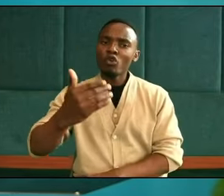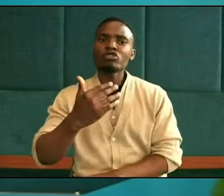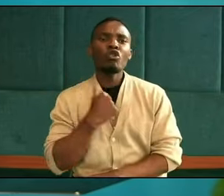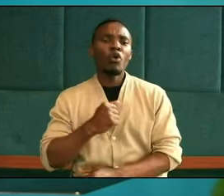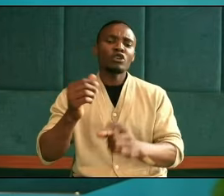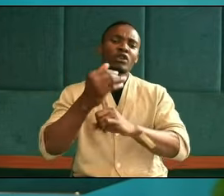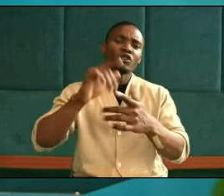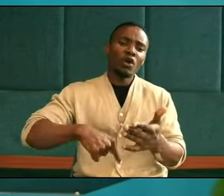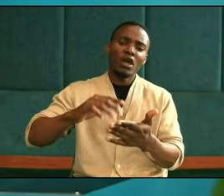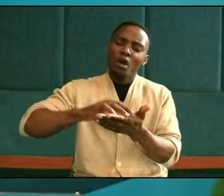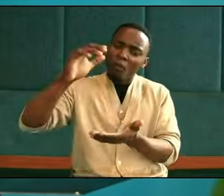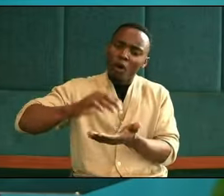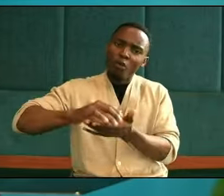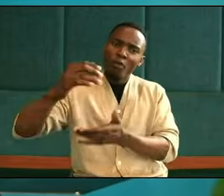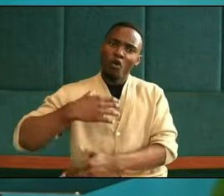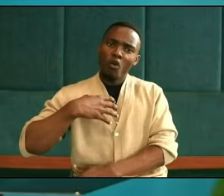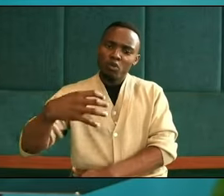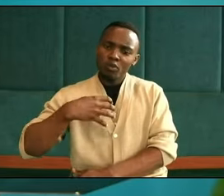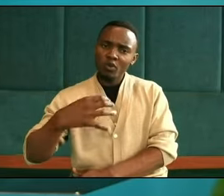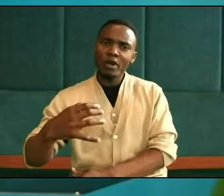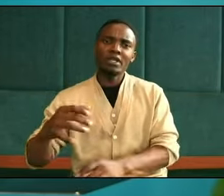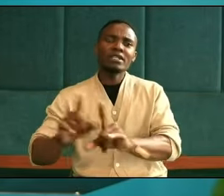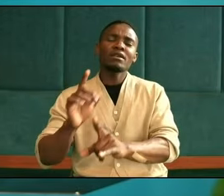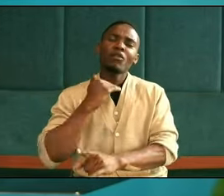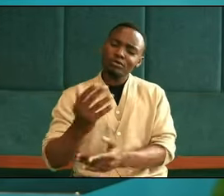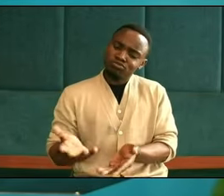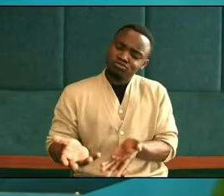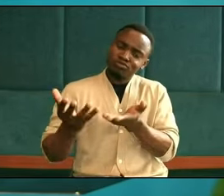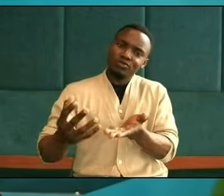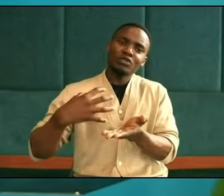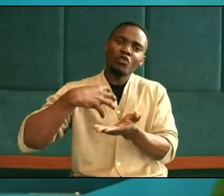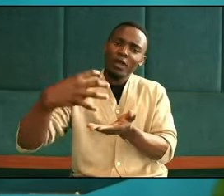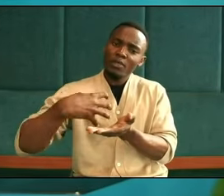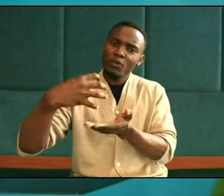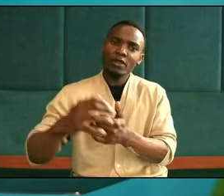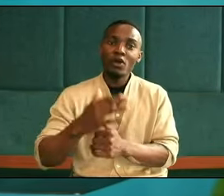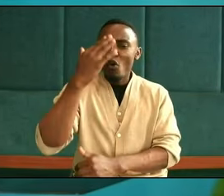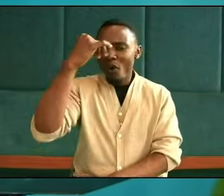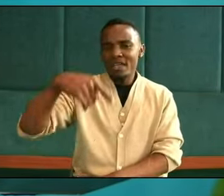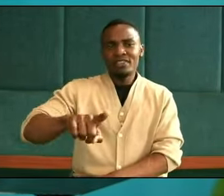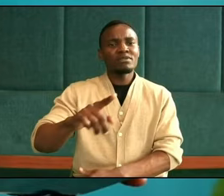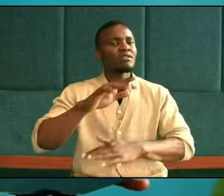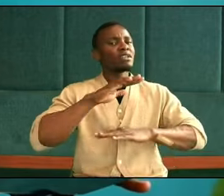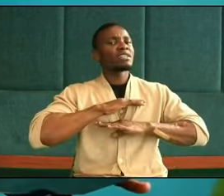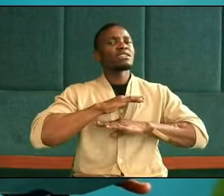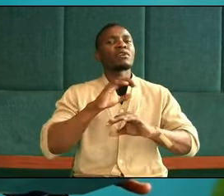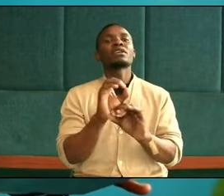wealth. And when they have created enough, they still want to create a little more wealth because they are not